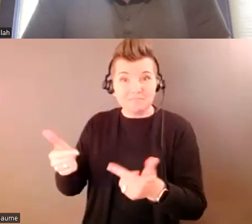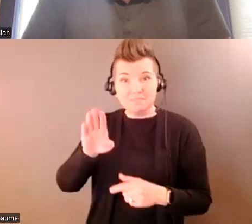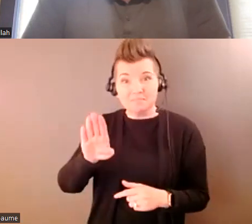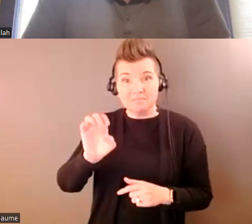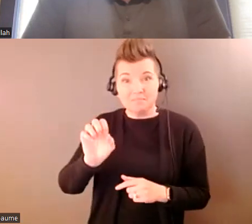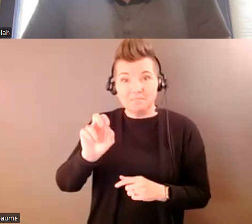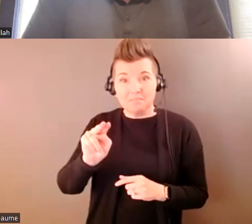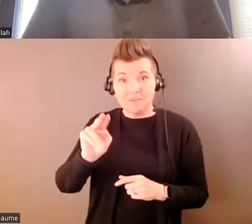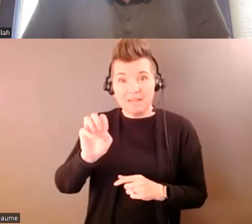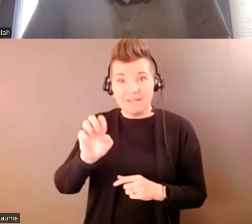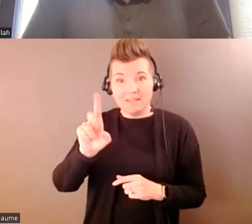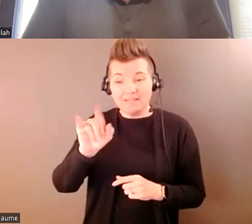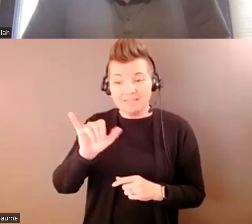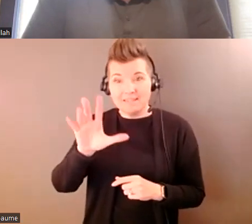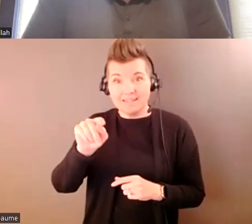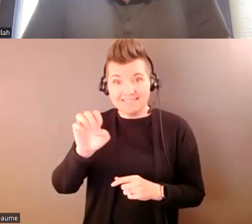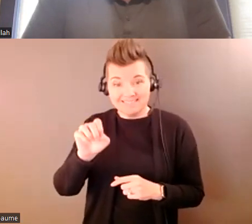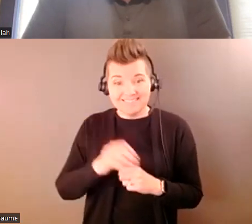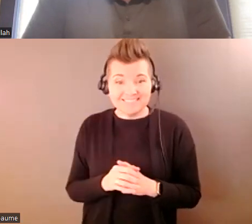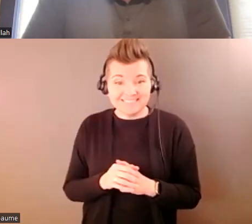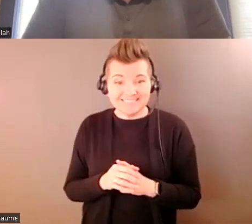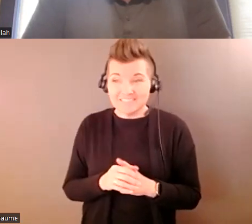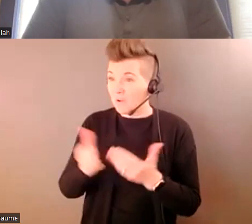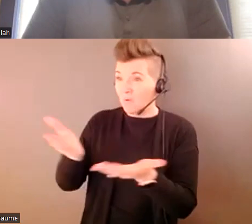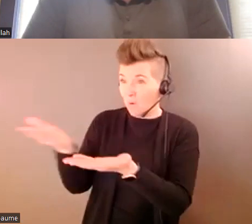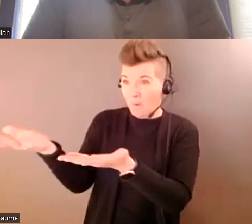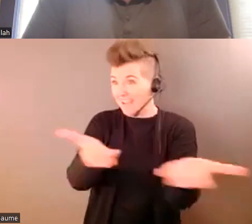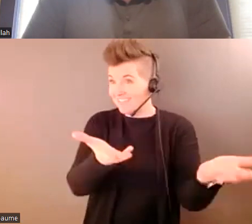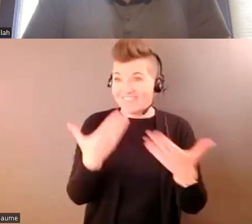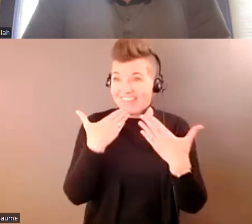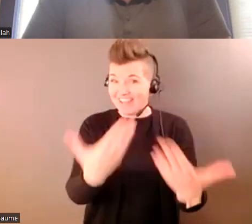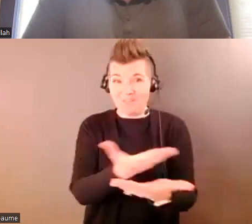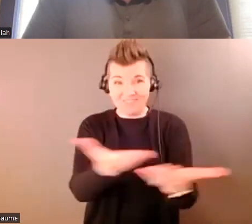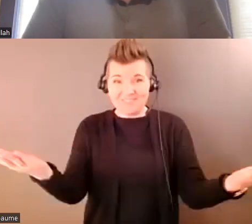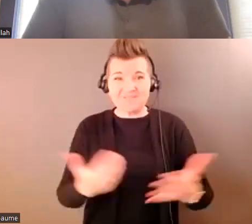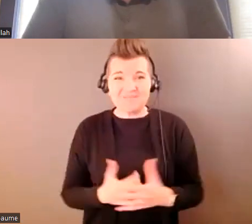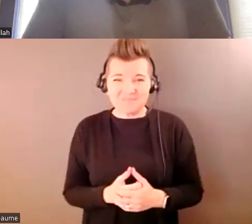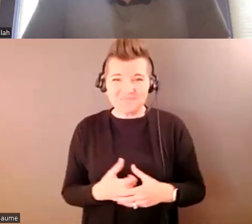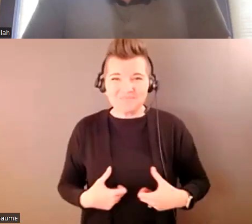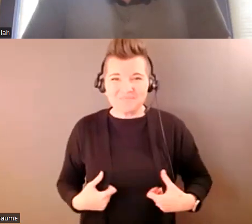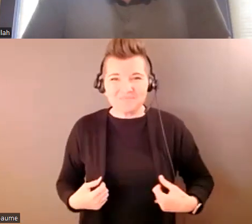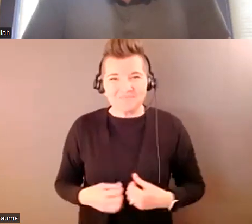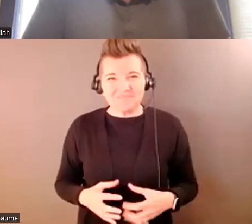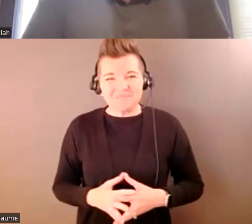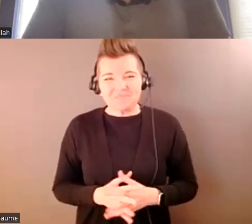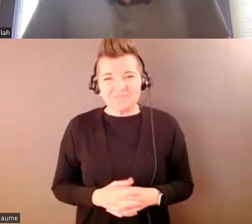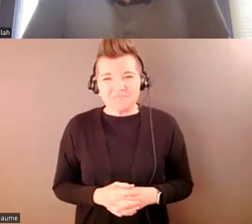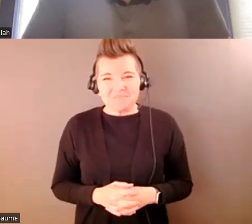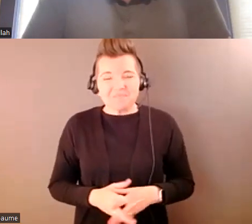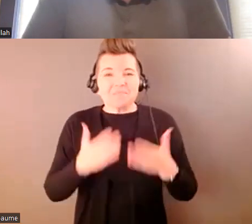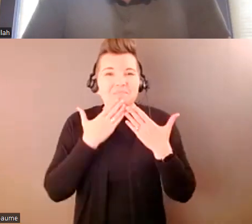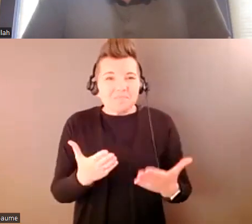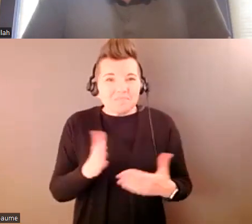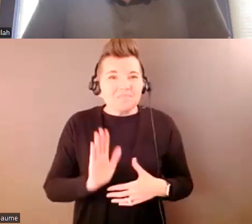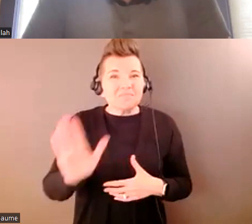panel. All yours. Yeah, I so appreciate the different stories and the look into your world.